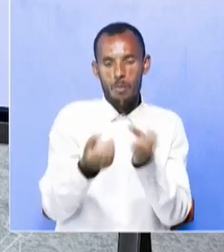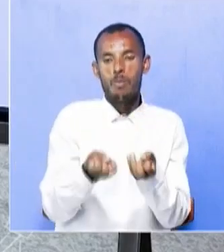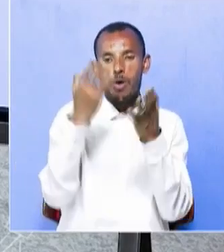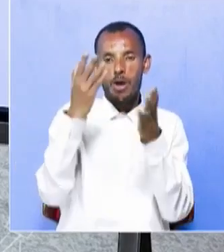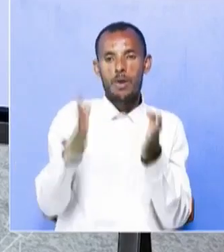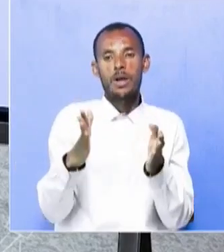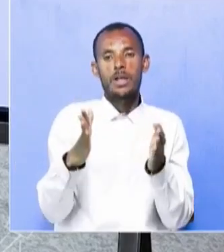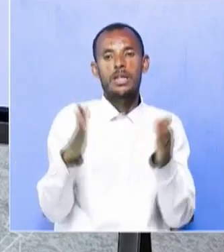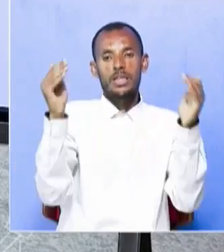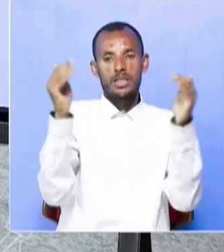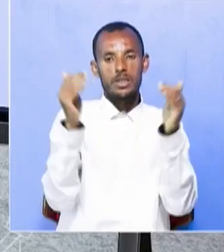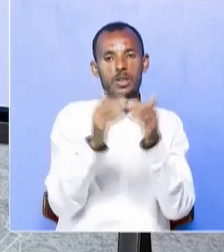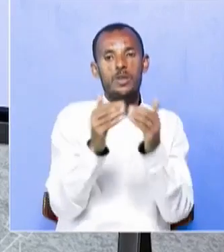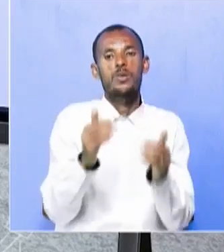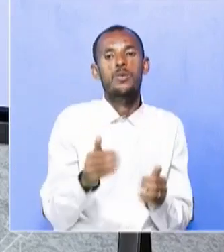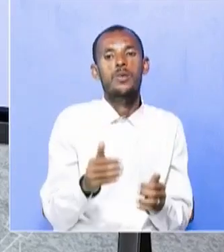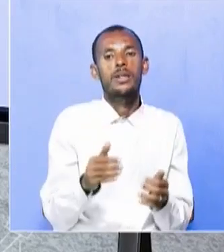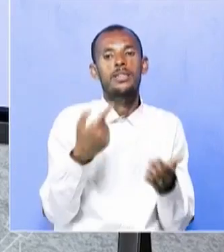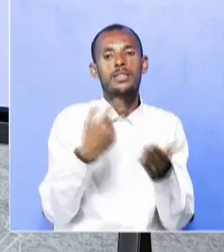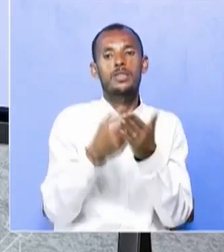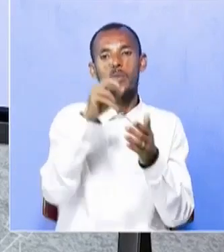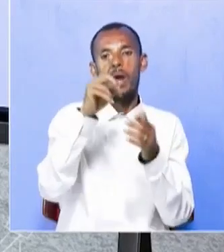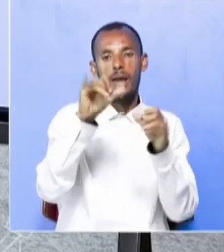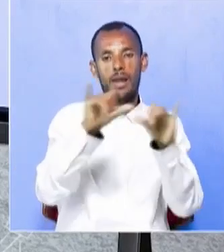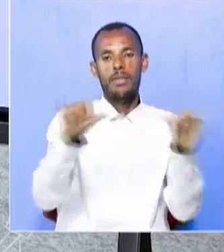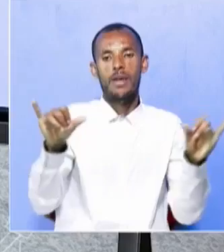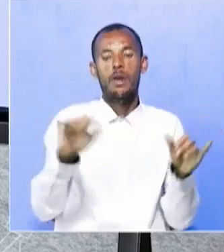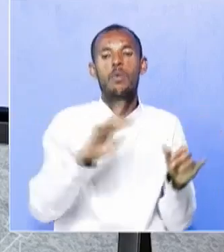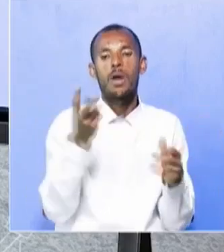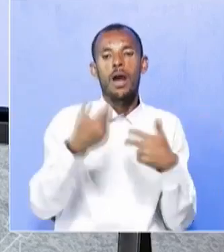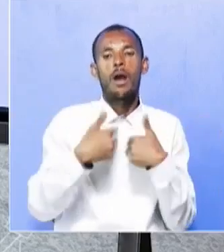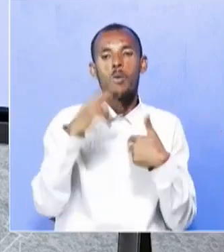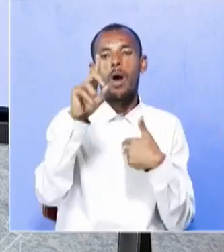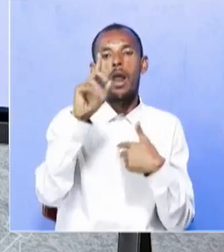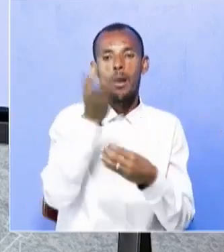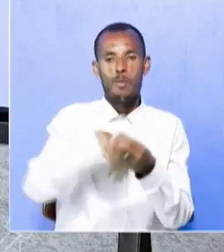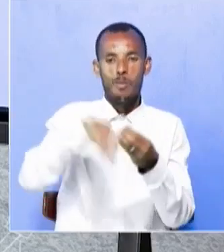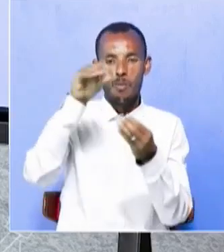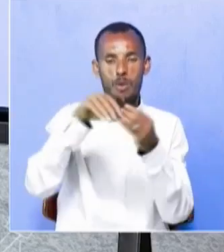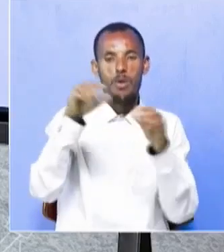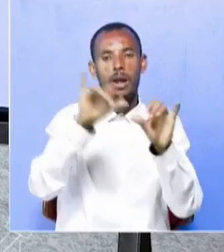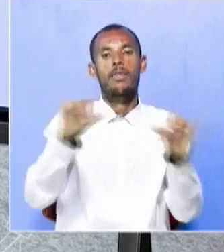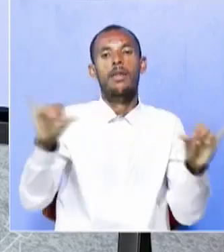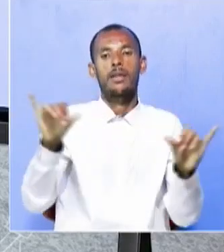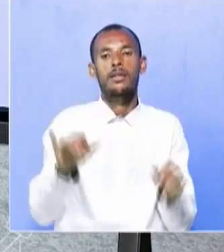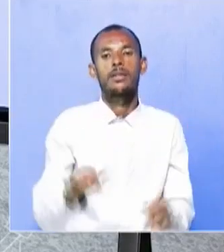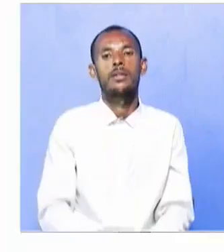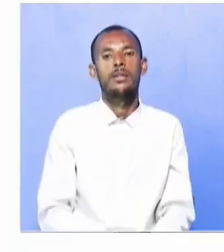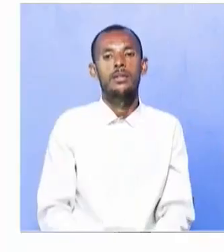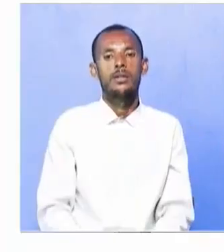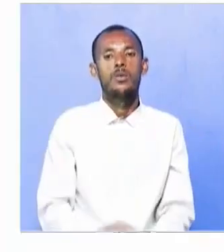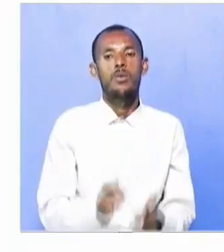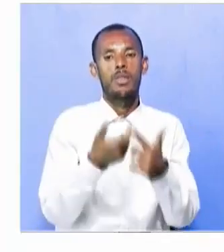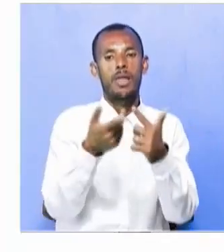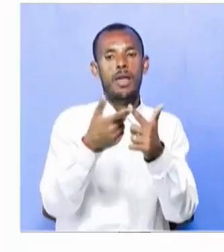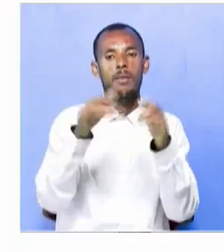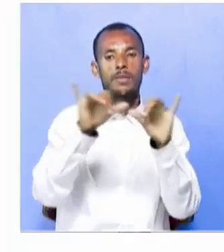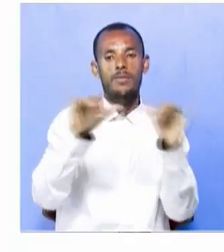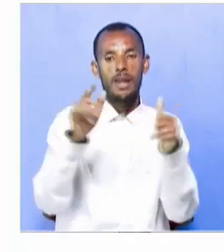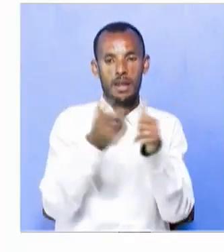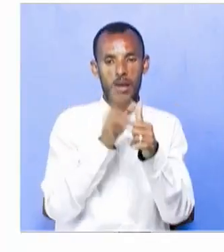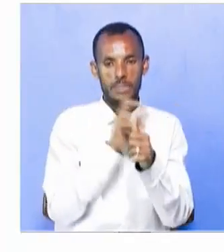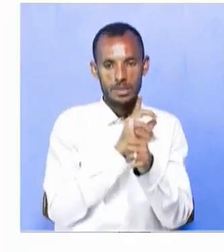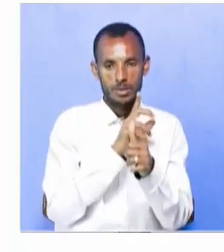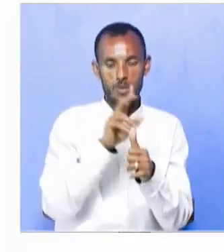be congruent. Okay, this is one criteria. We have one more criteria. That is the